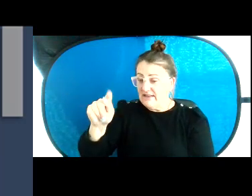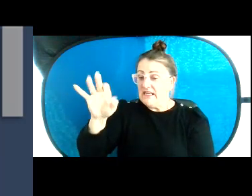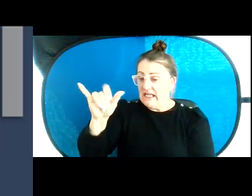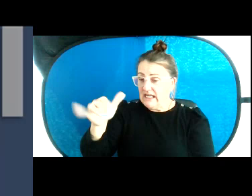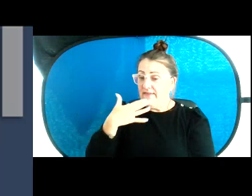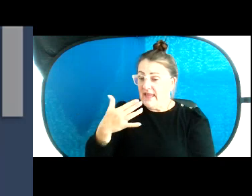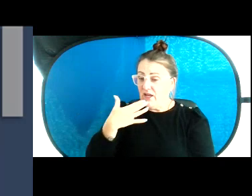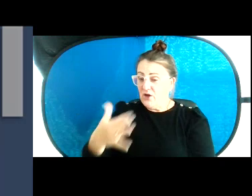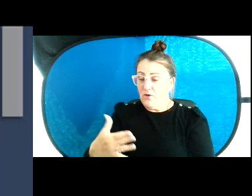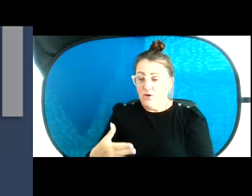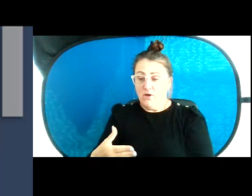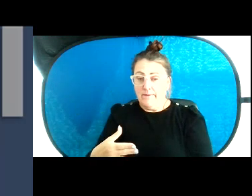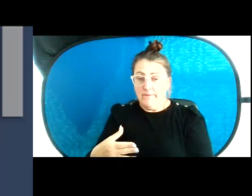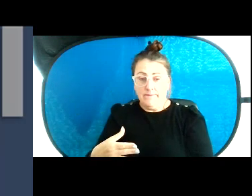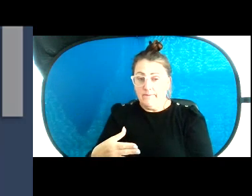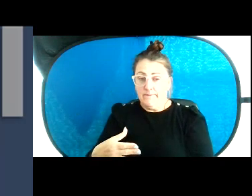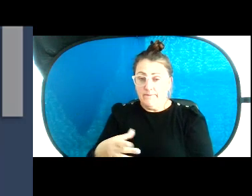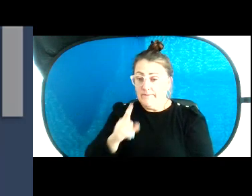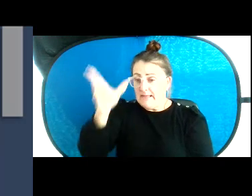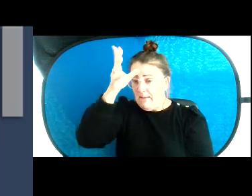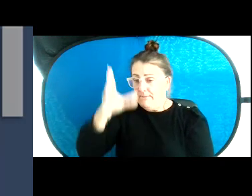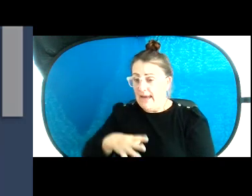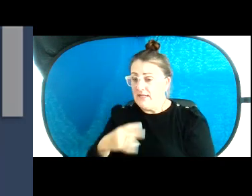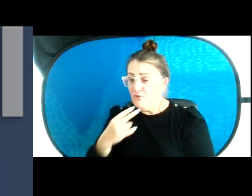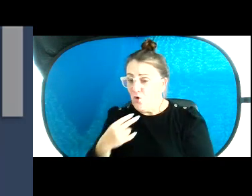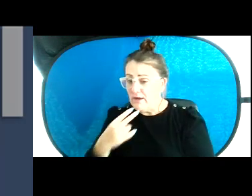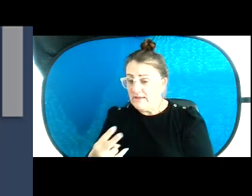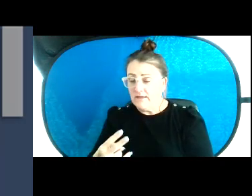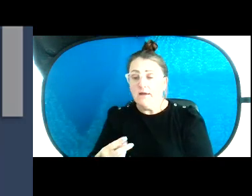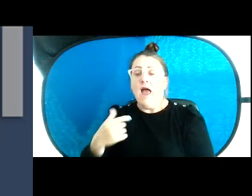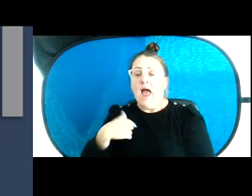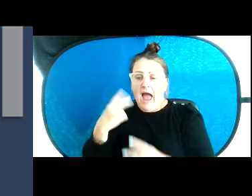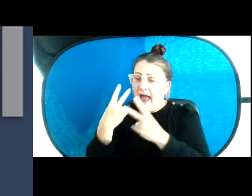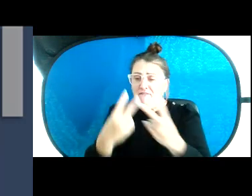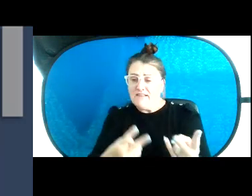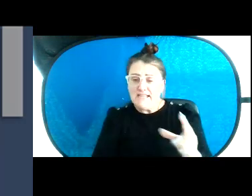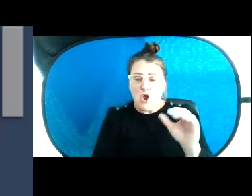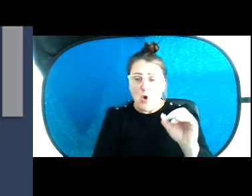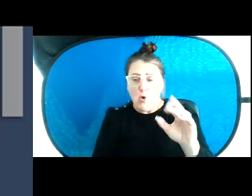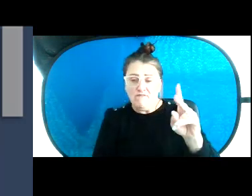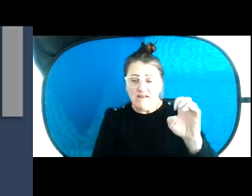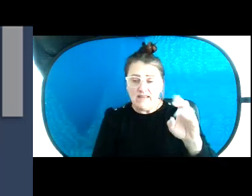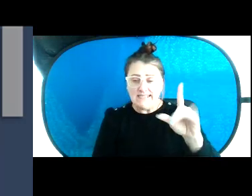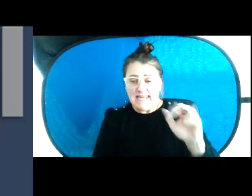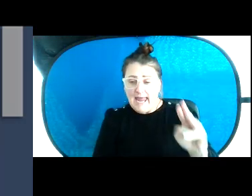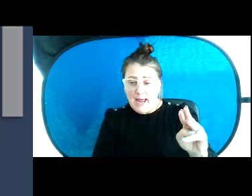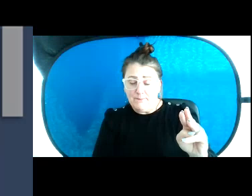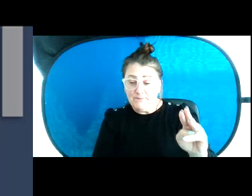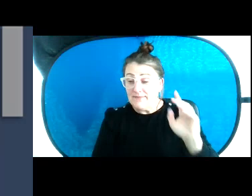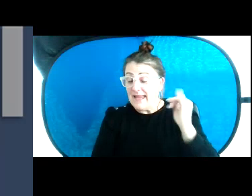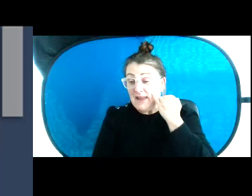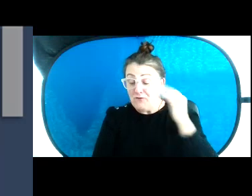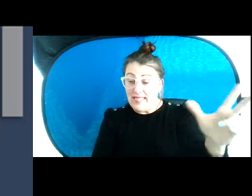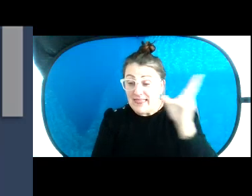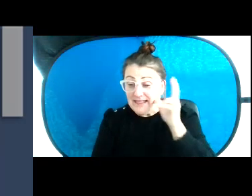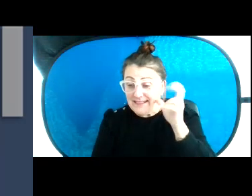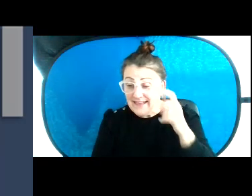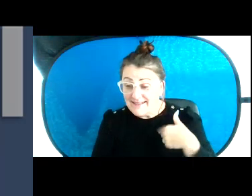Thank you, Chair. And I did visit Oroville Dam, so if you're listening, but to piggyback